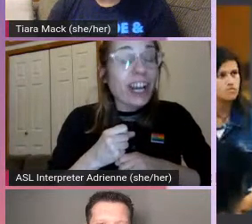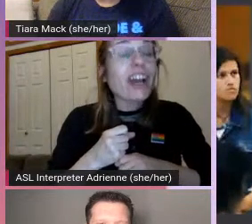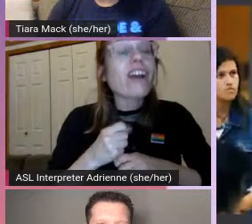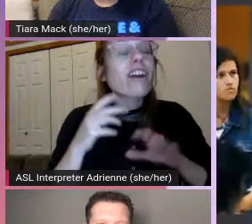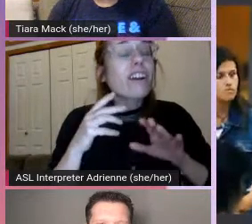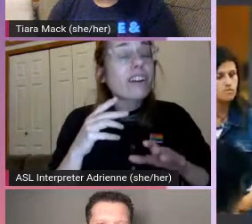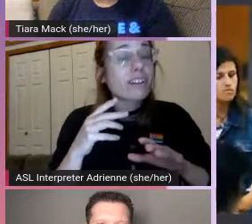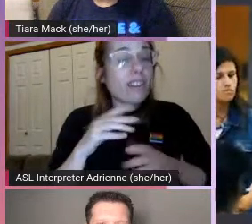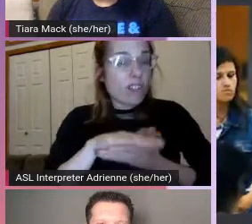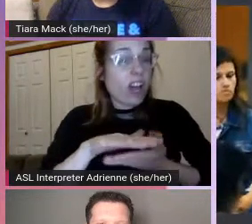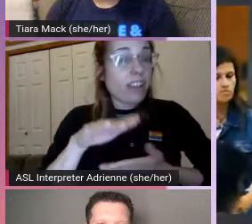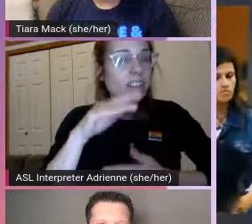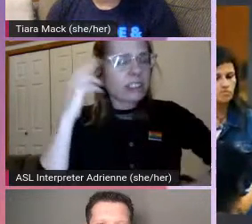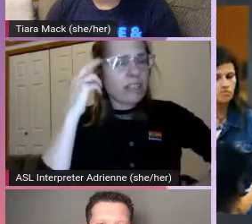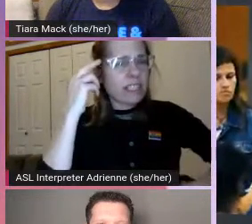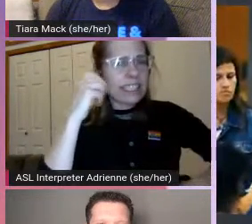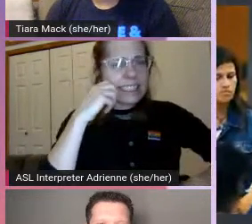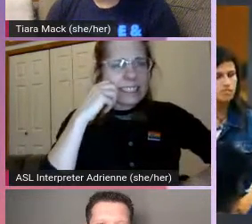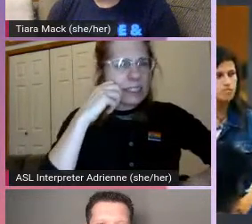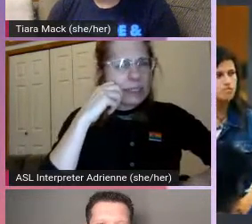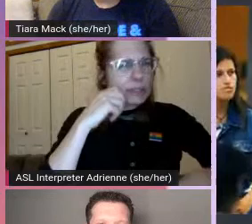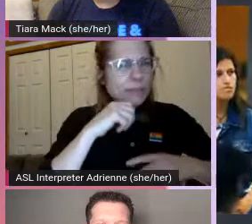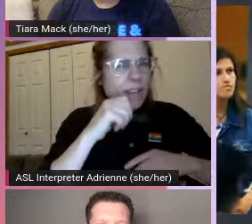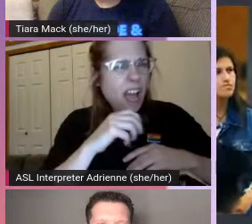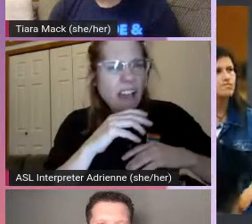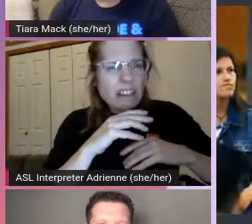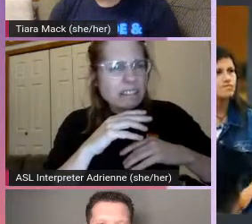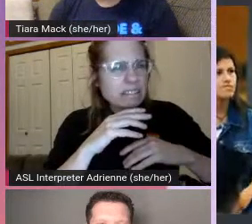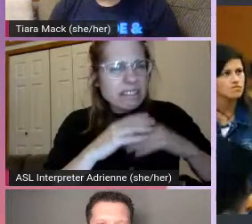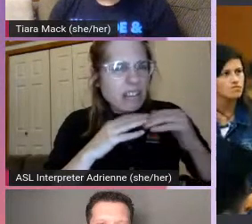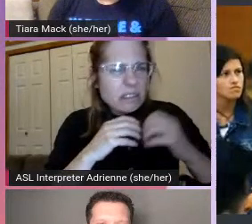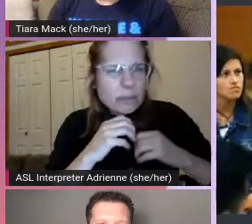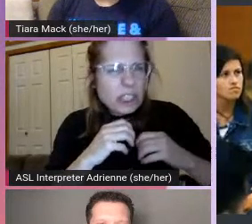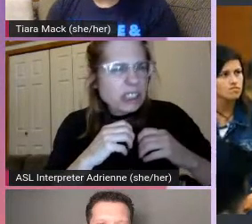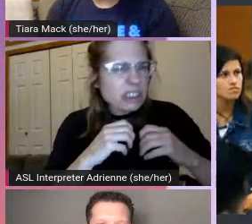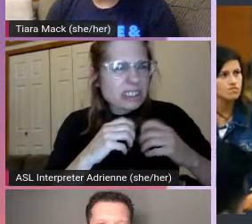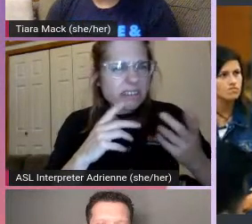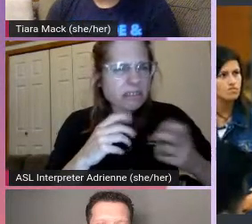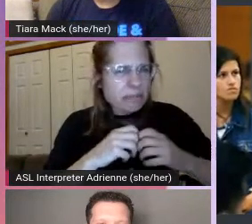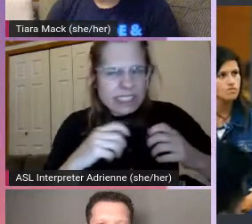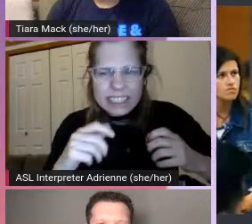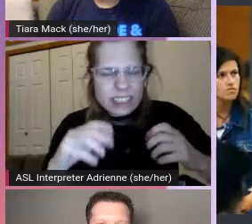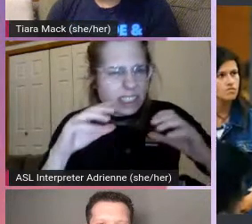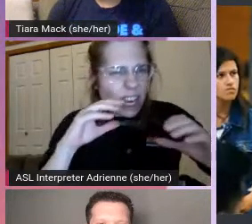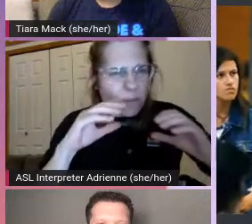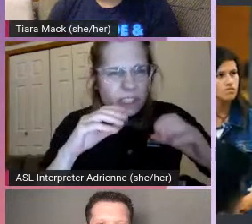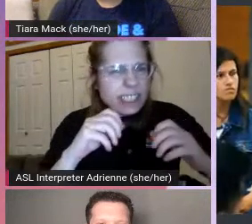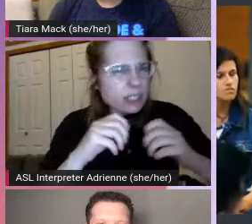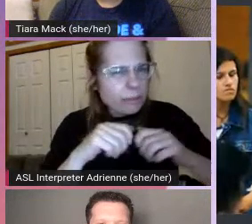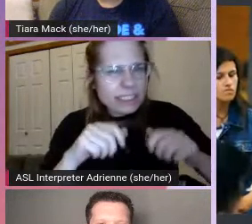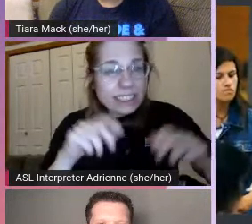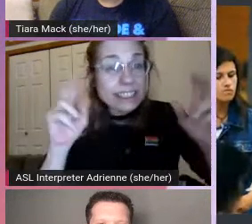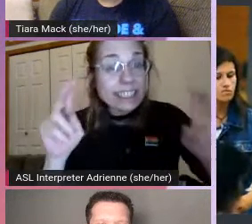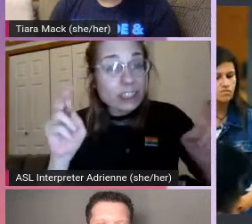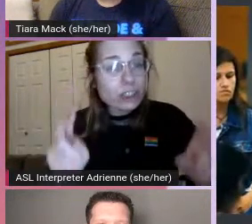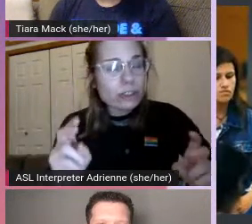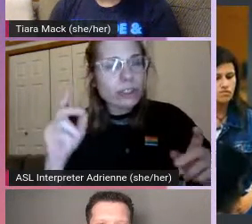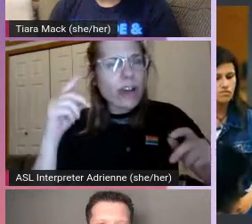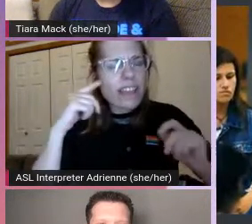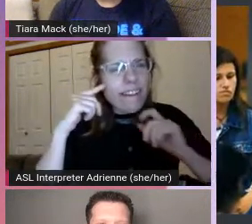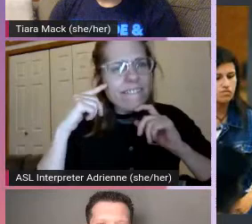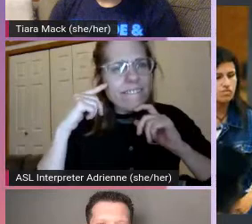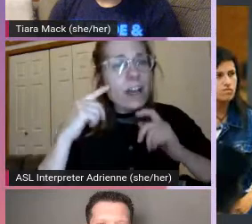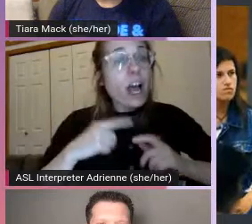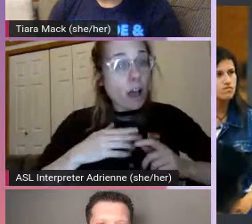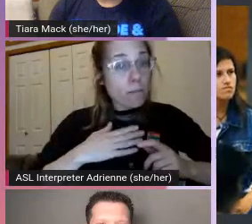with these conversations with my fellow peers. So I decided to start teaching comprehensive sex ed to high school students in my local